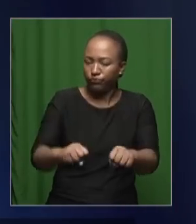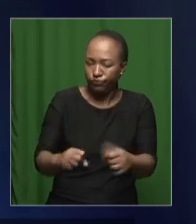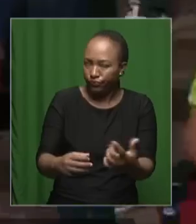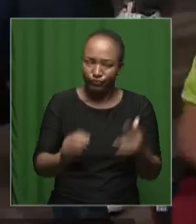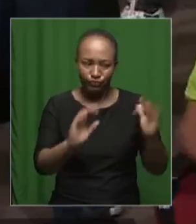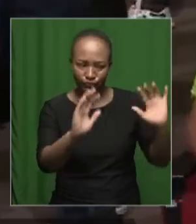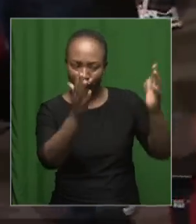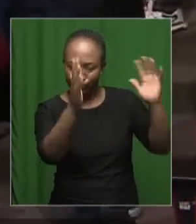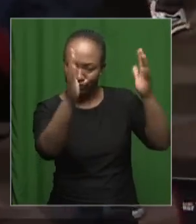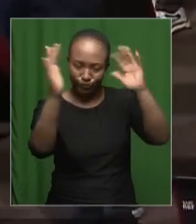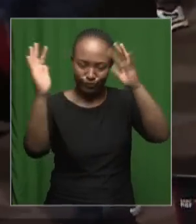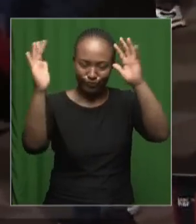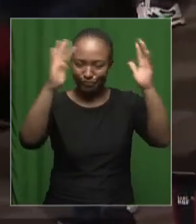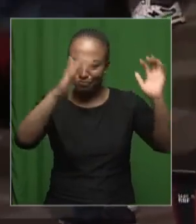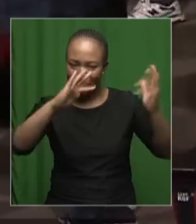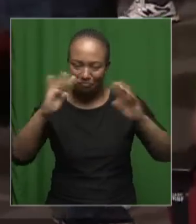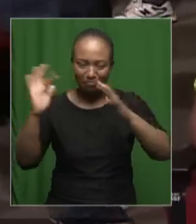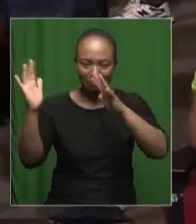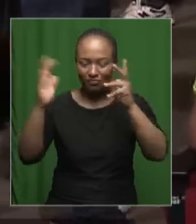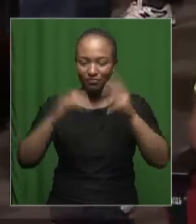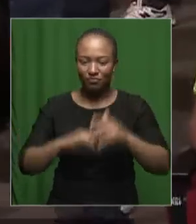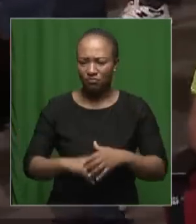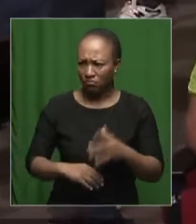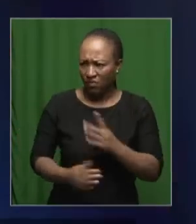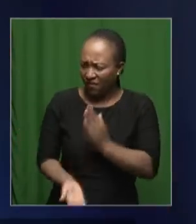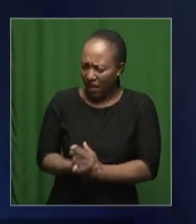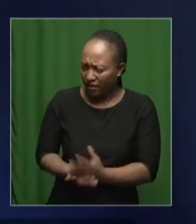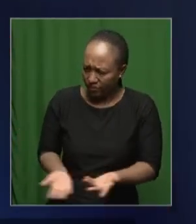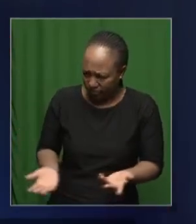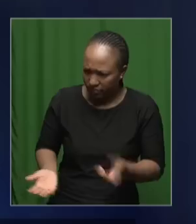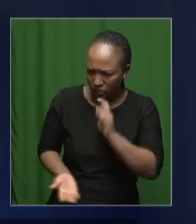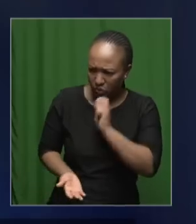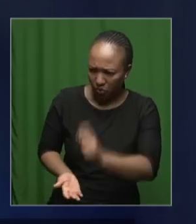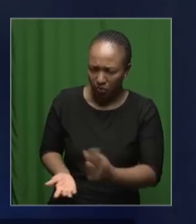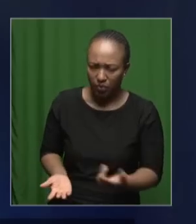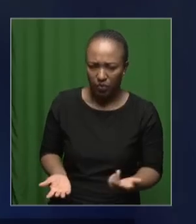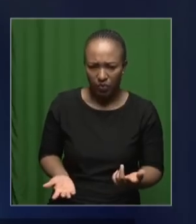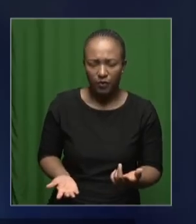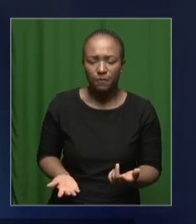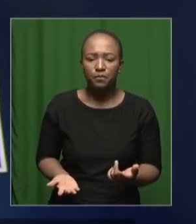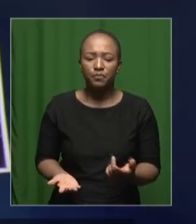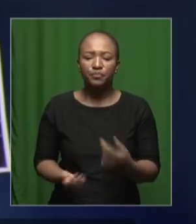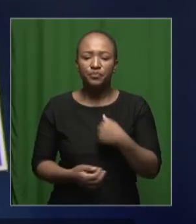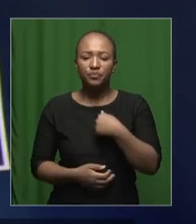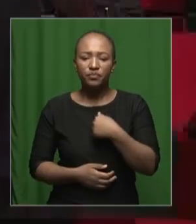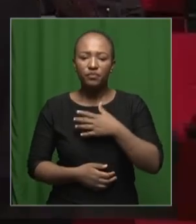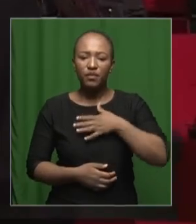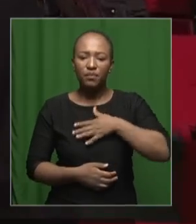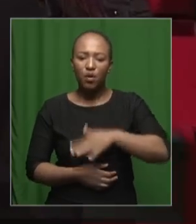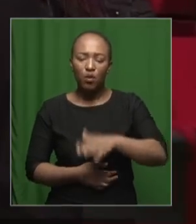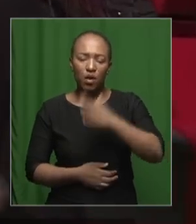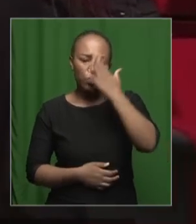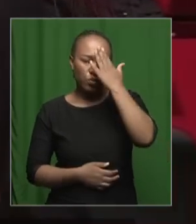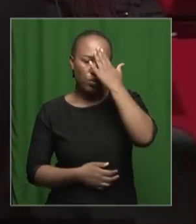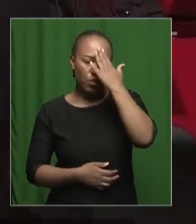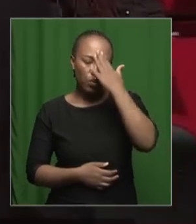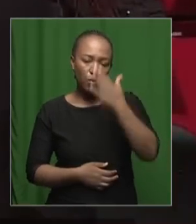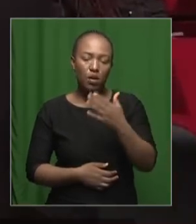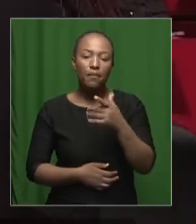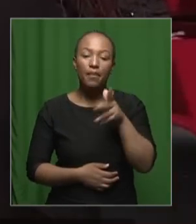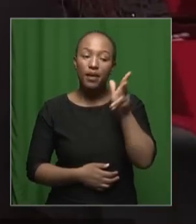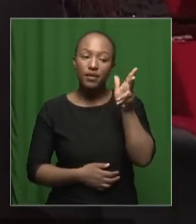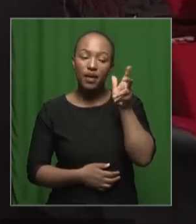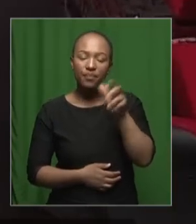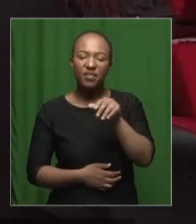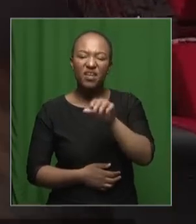I just want to know, that's a fact. That's a fact. I just want to know that I hear from the